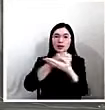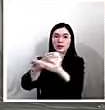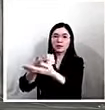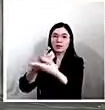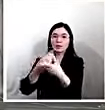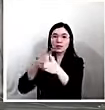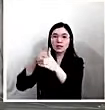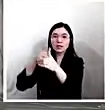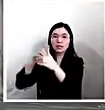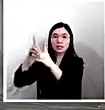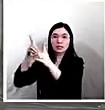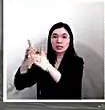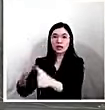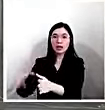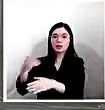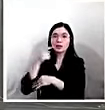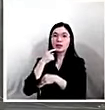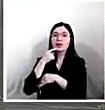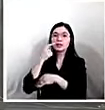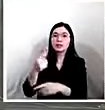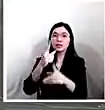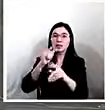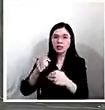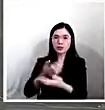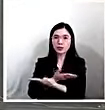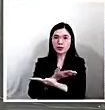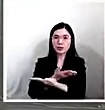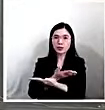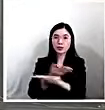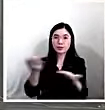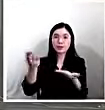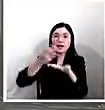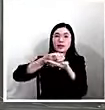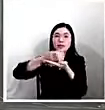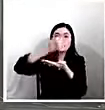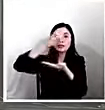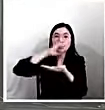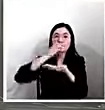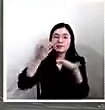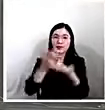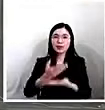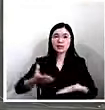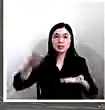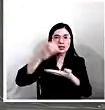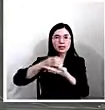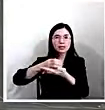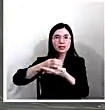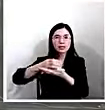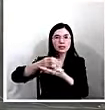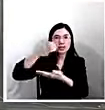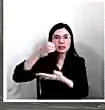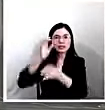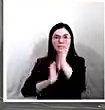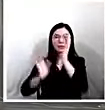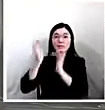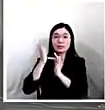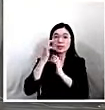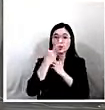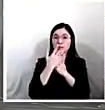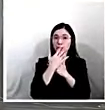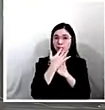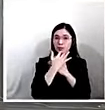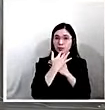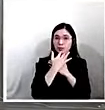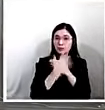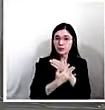disciples, saying, "Take this, all of you, and drink from it. For this is the chalice of my blood, the blood of the